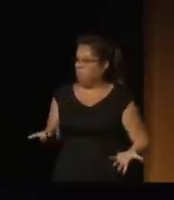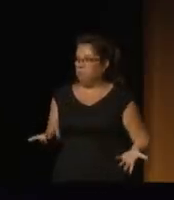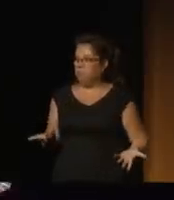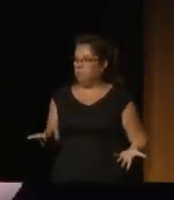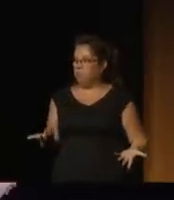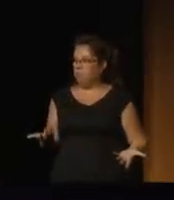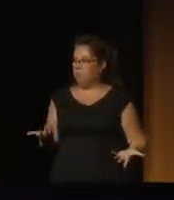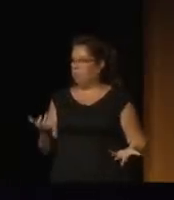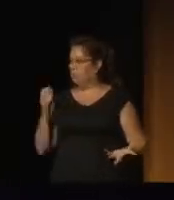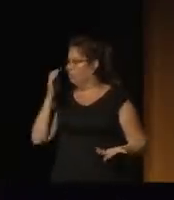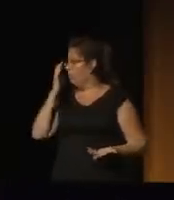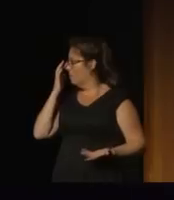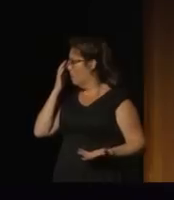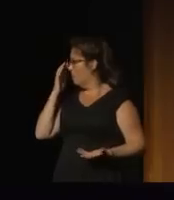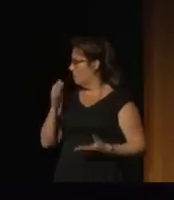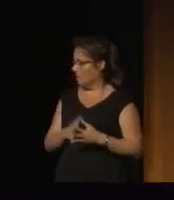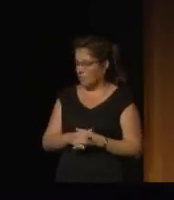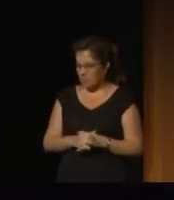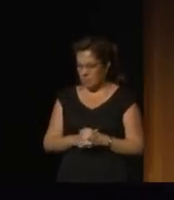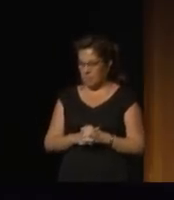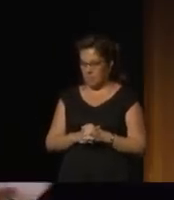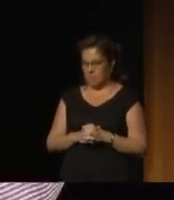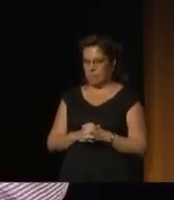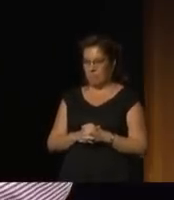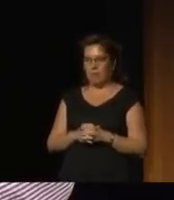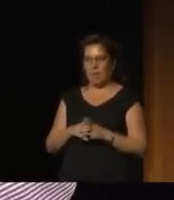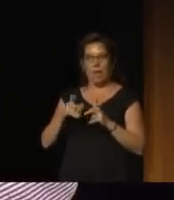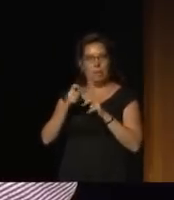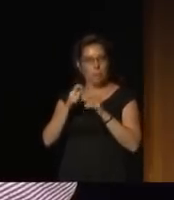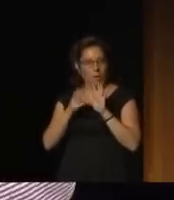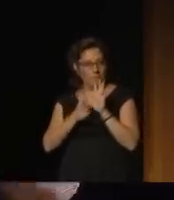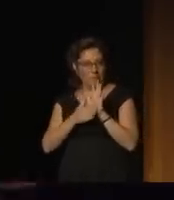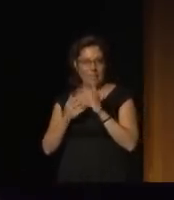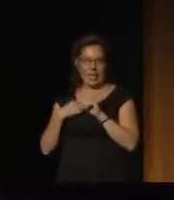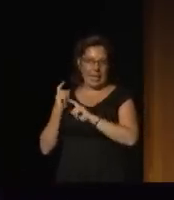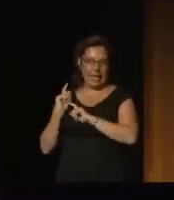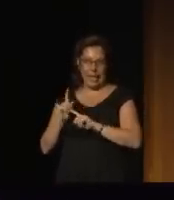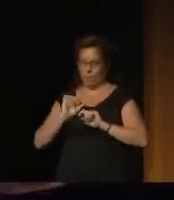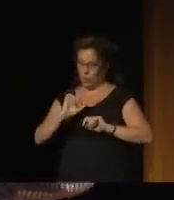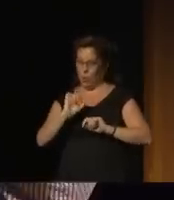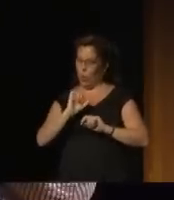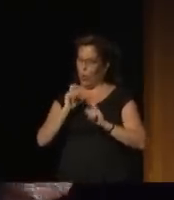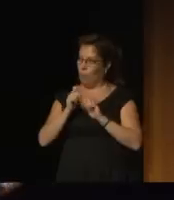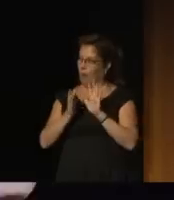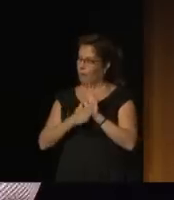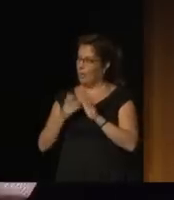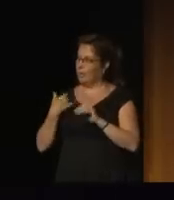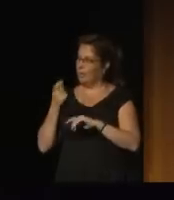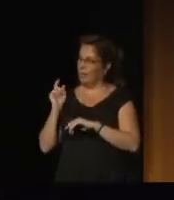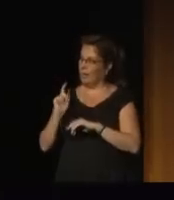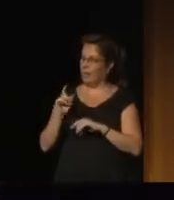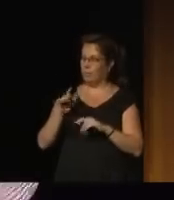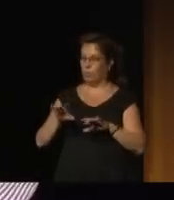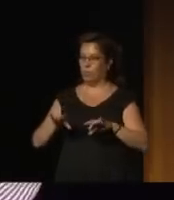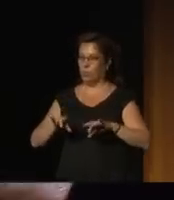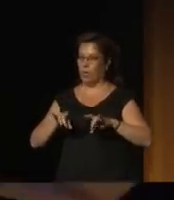Prime Minister was just in America. The Prime Minister was in the United States. Yeah. Mm-hmm. I was like worried for 6 months about this plane trip, and